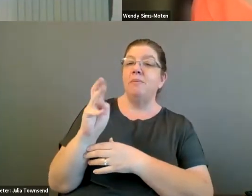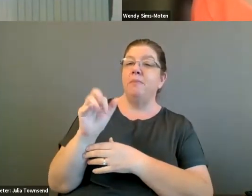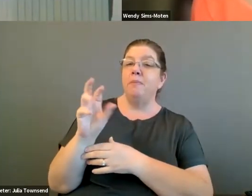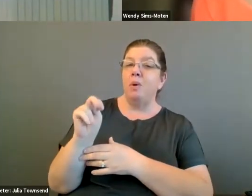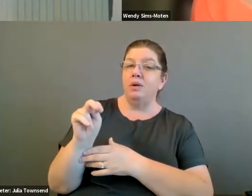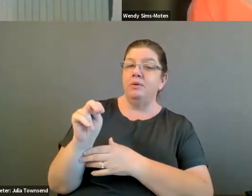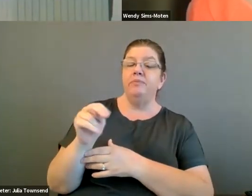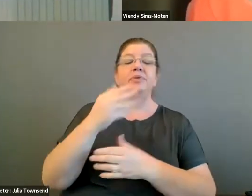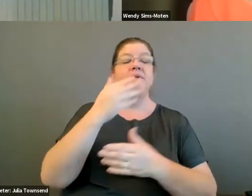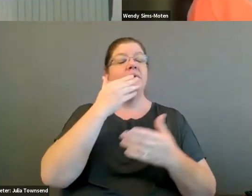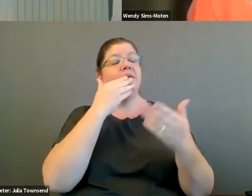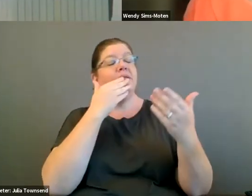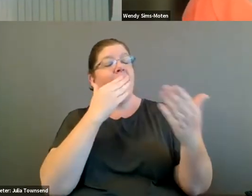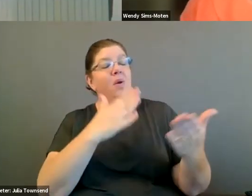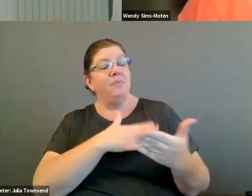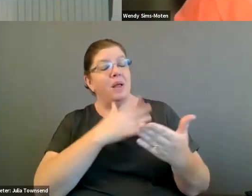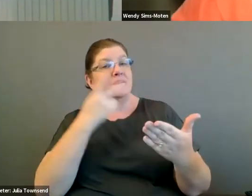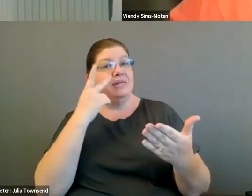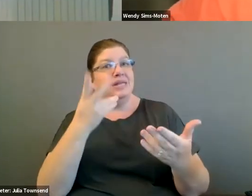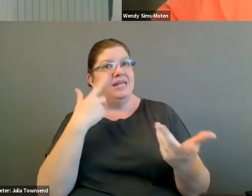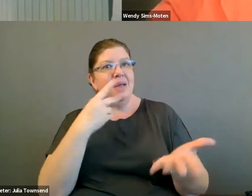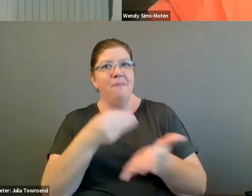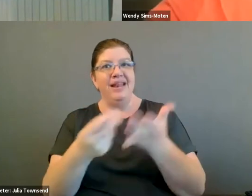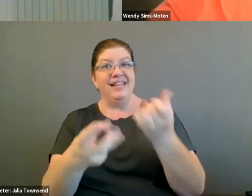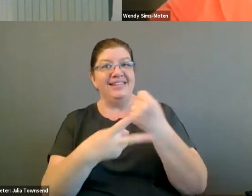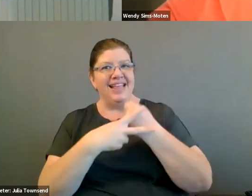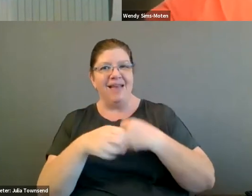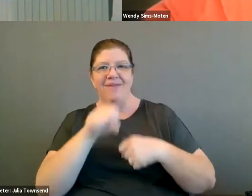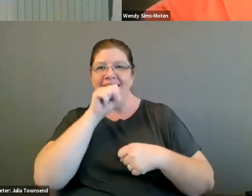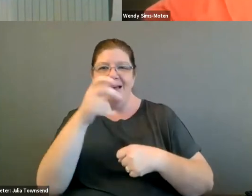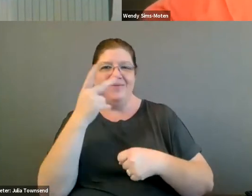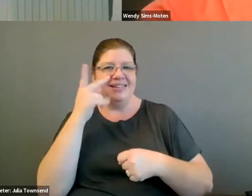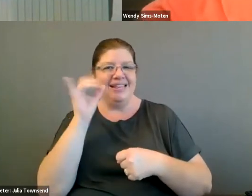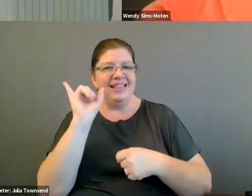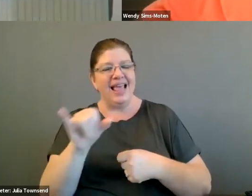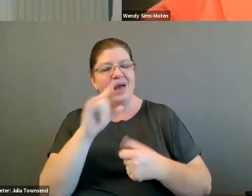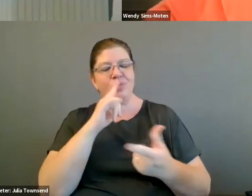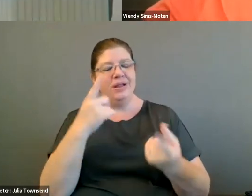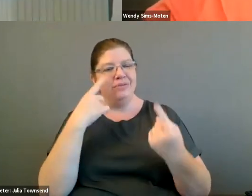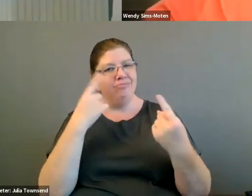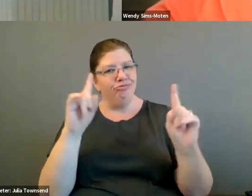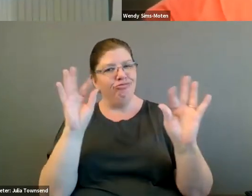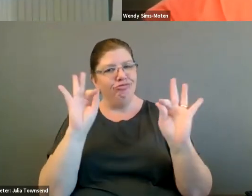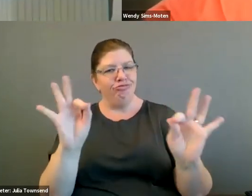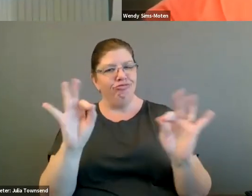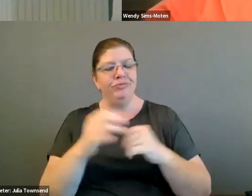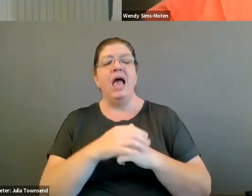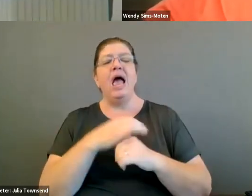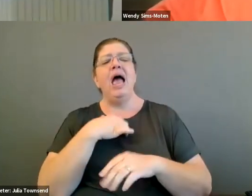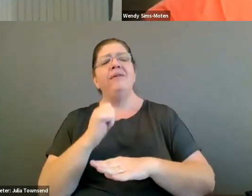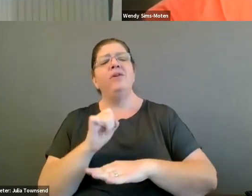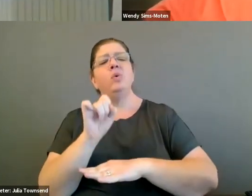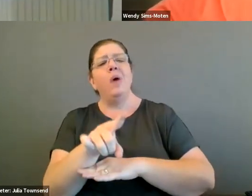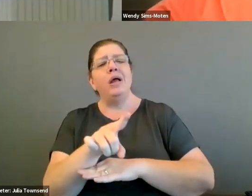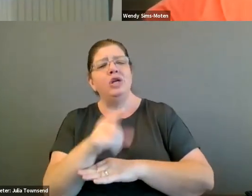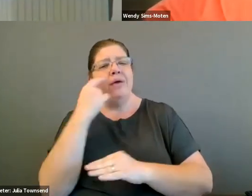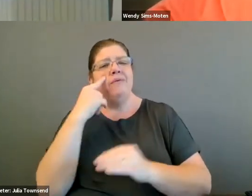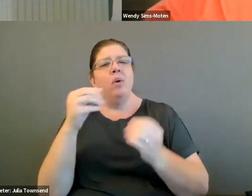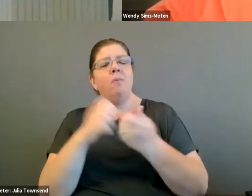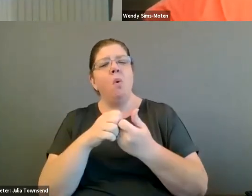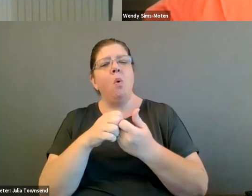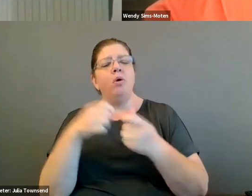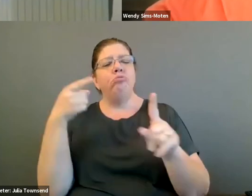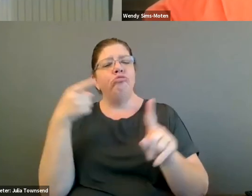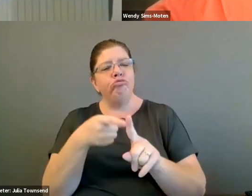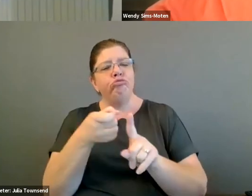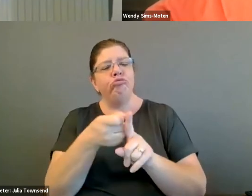you. I'm glad to see that there's savings going on. I always love to see that being efficiency with our dollars. I did have a question. If we could be a little bit more specific